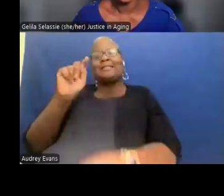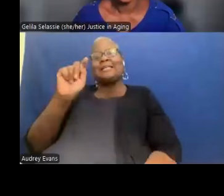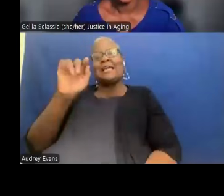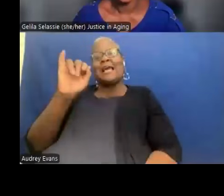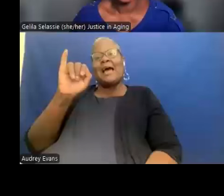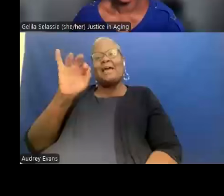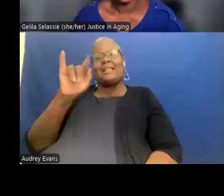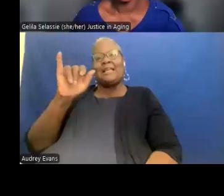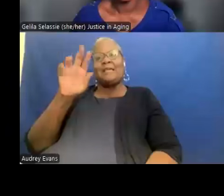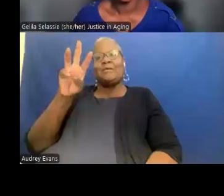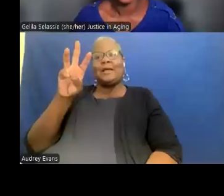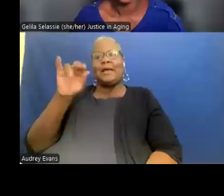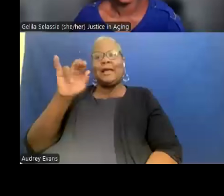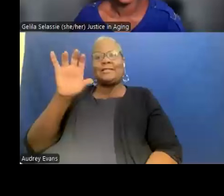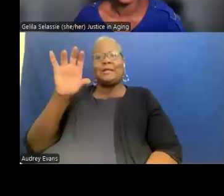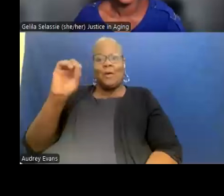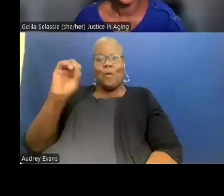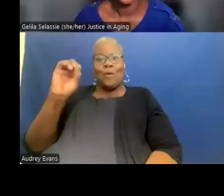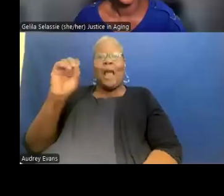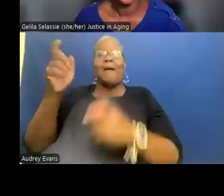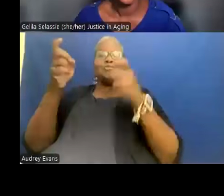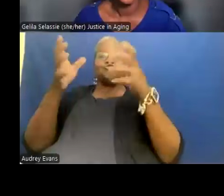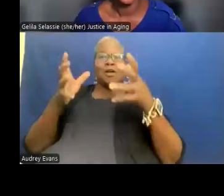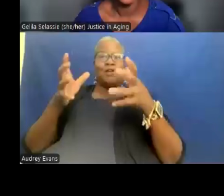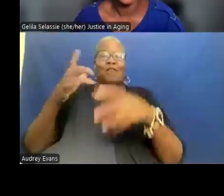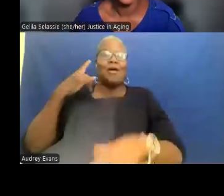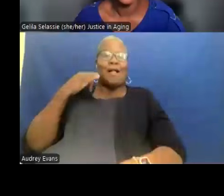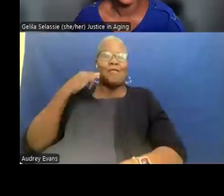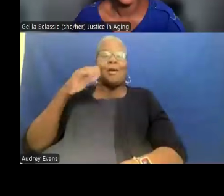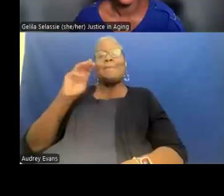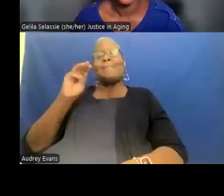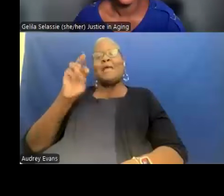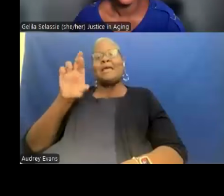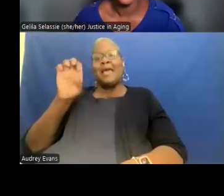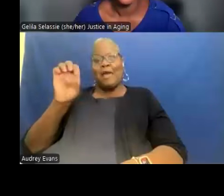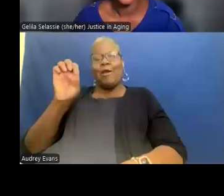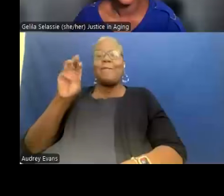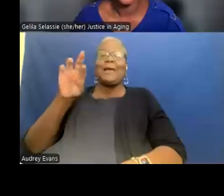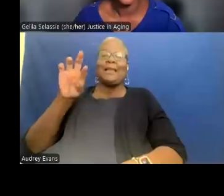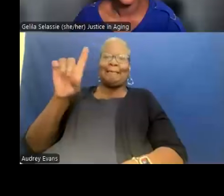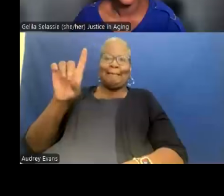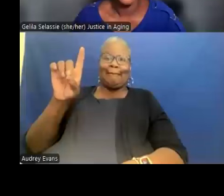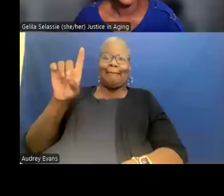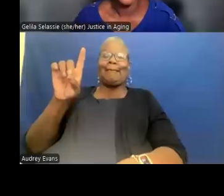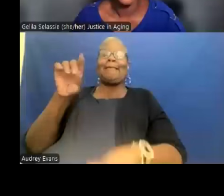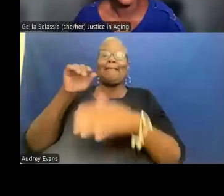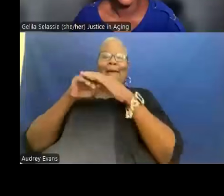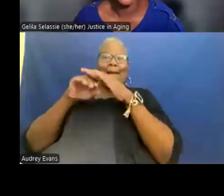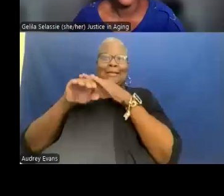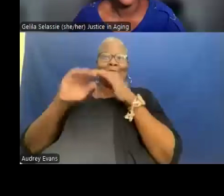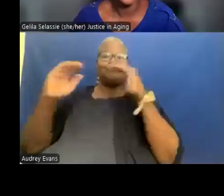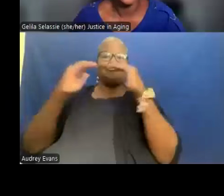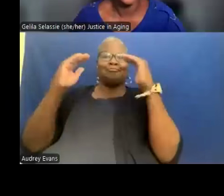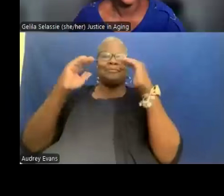and I'm the Director of California Medicare and Medicaid Advocacy at Justice and Aging, and I'm joined by